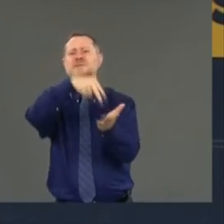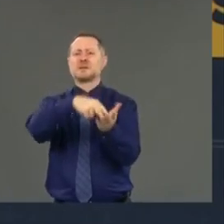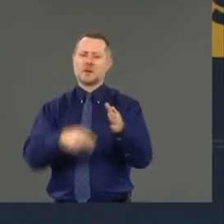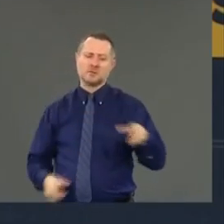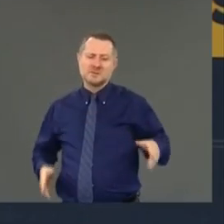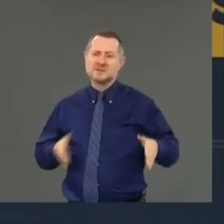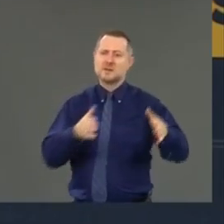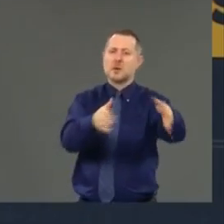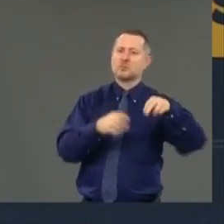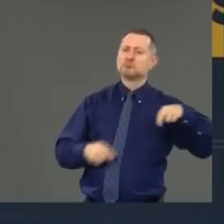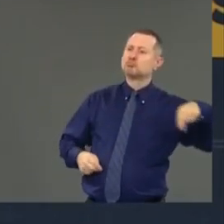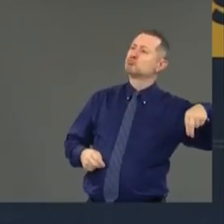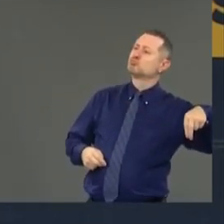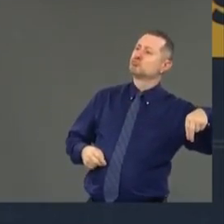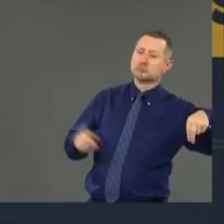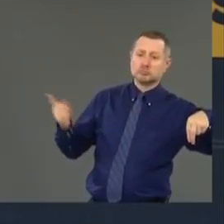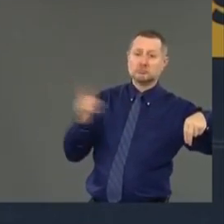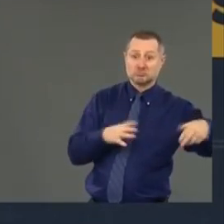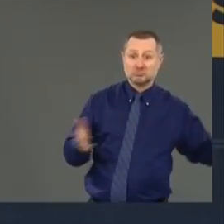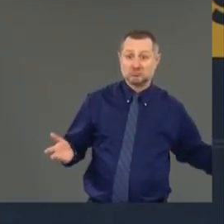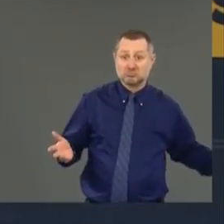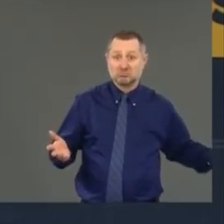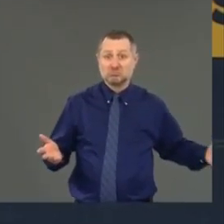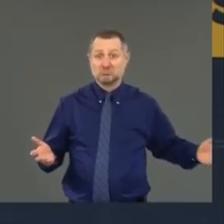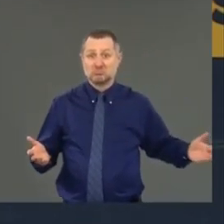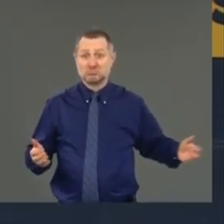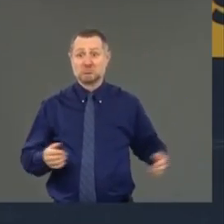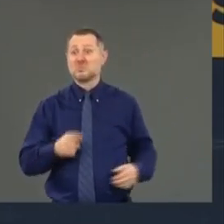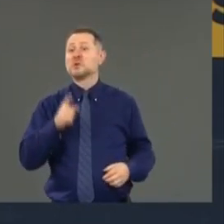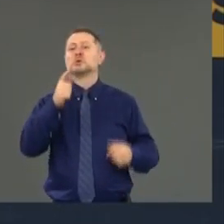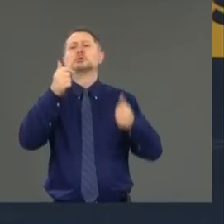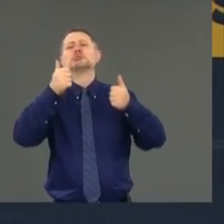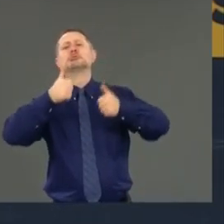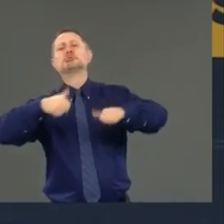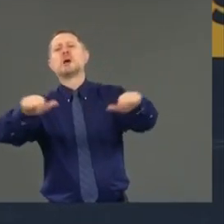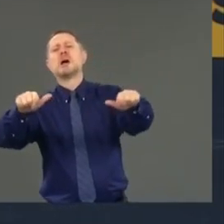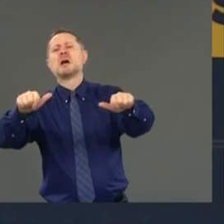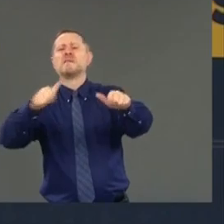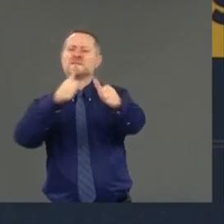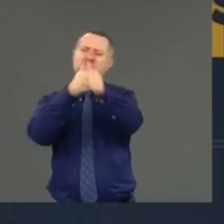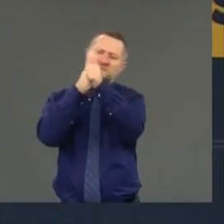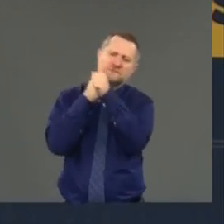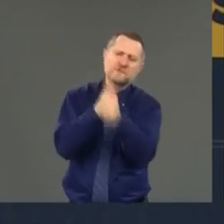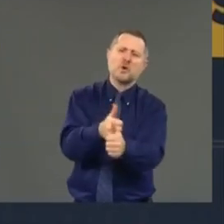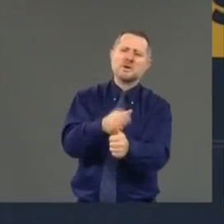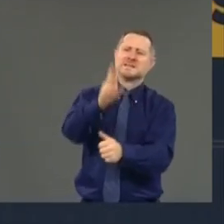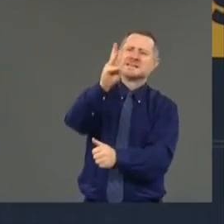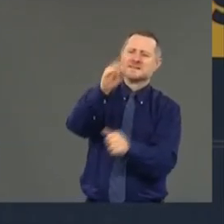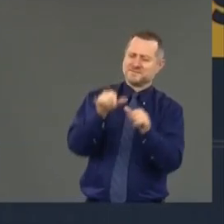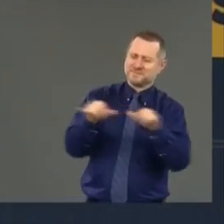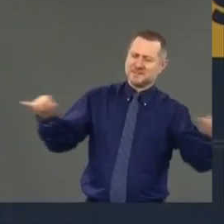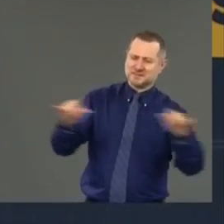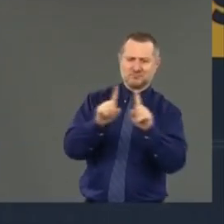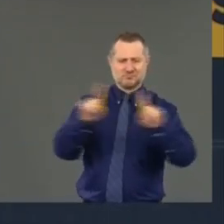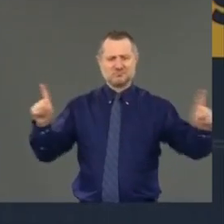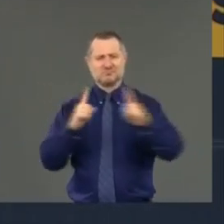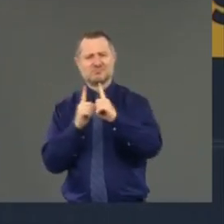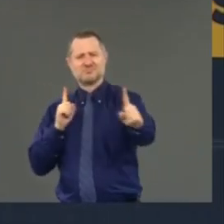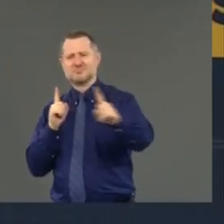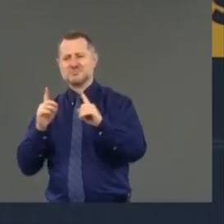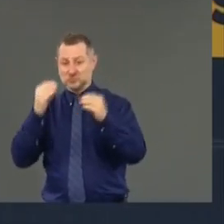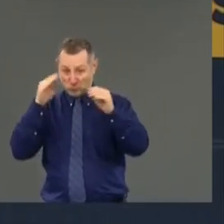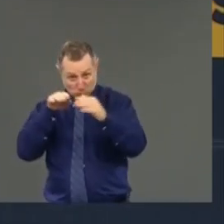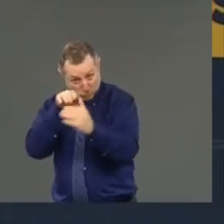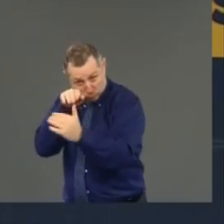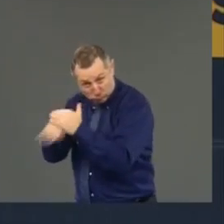stay within, try to stay within the social distancing guidelines. But if you go in a store and you